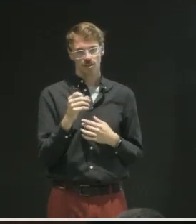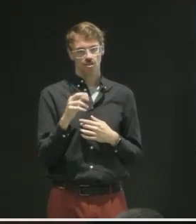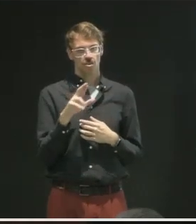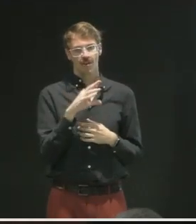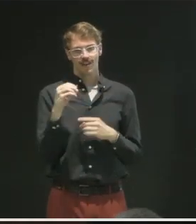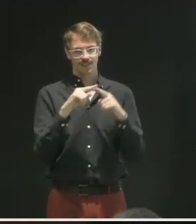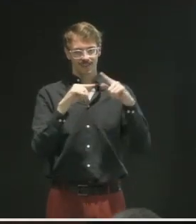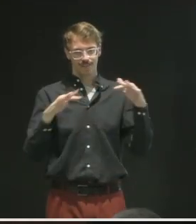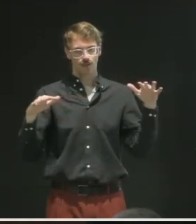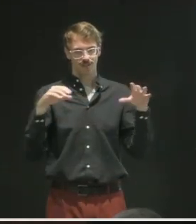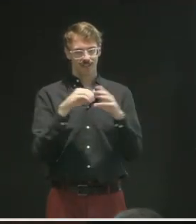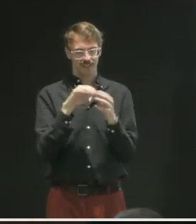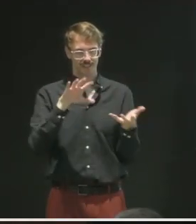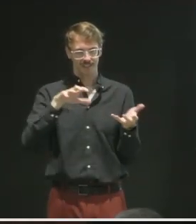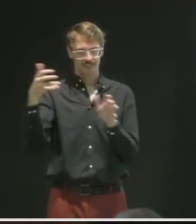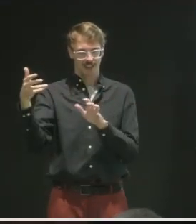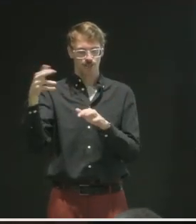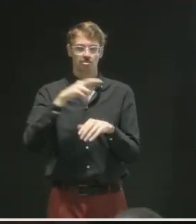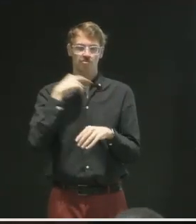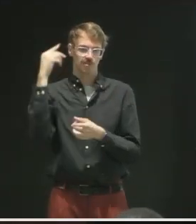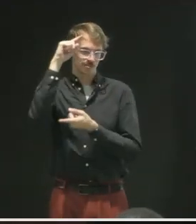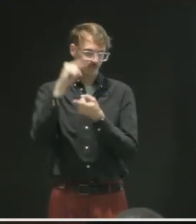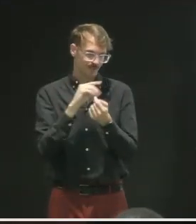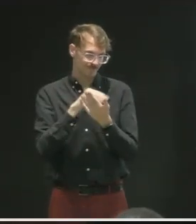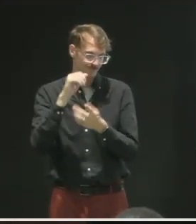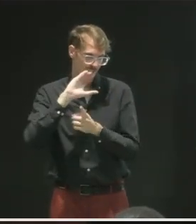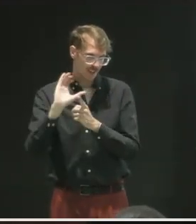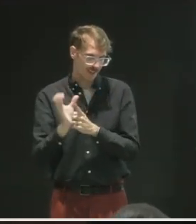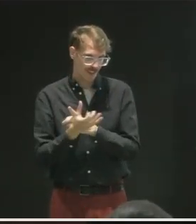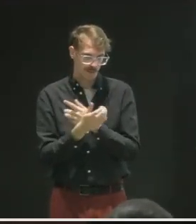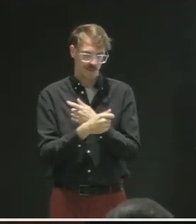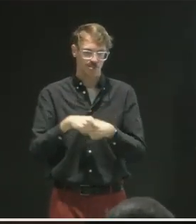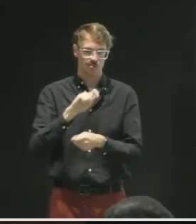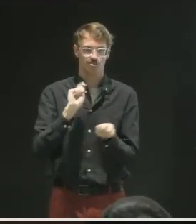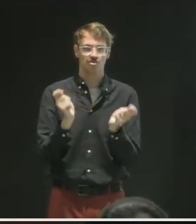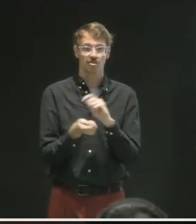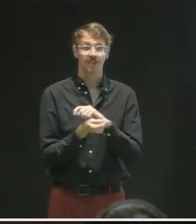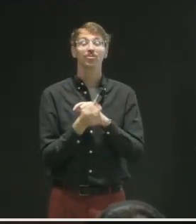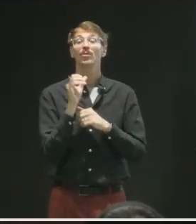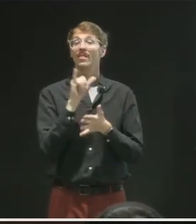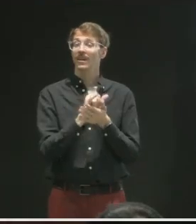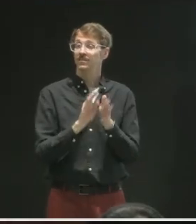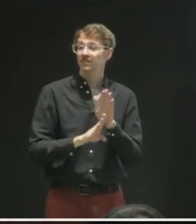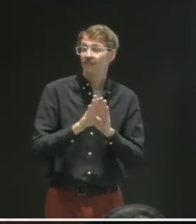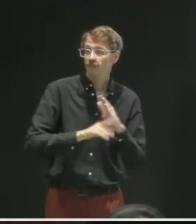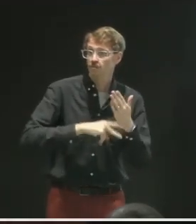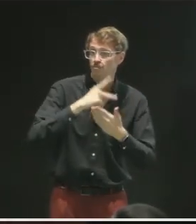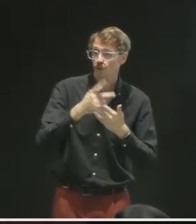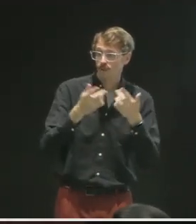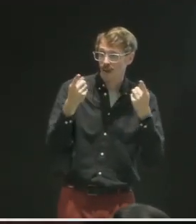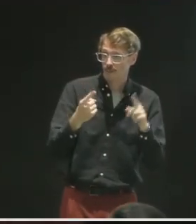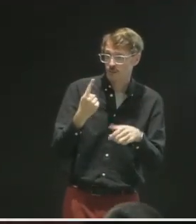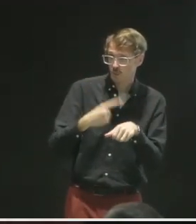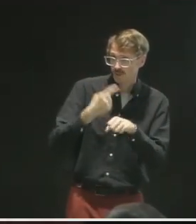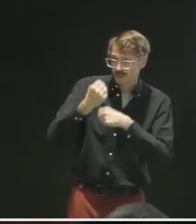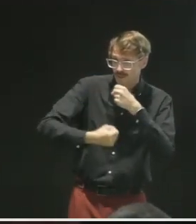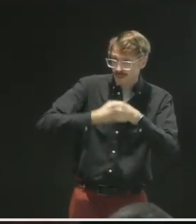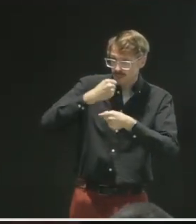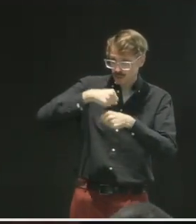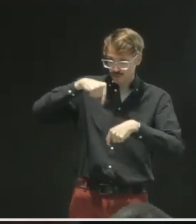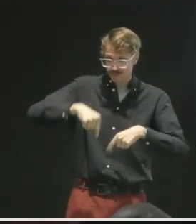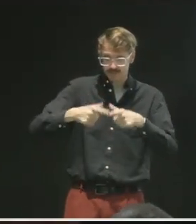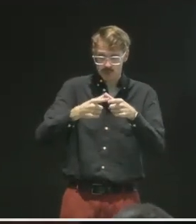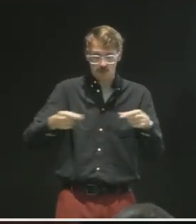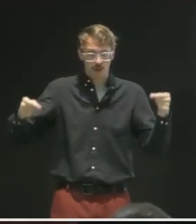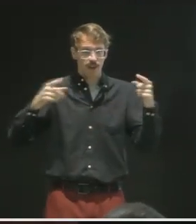Risk Reduction and Climate Change. So it is a capacity development program held once a year in Japan, aiming for